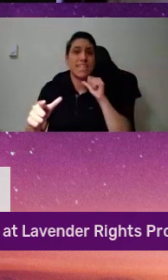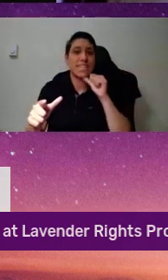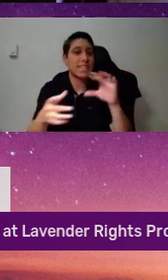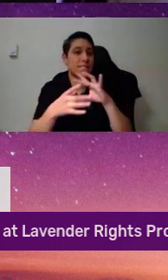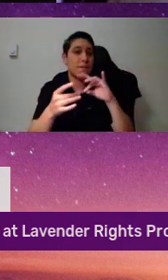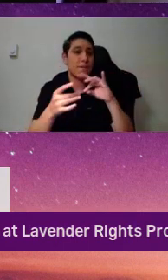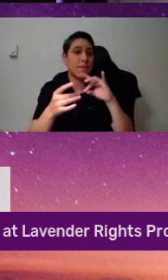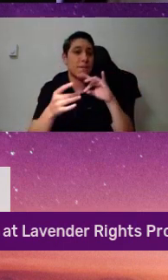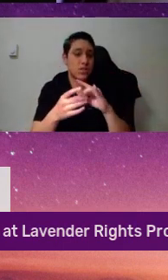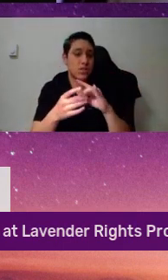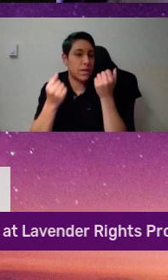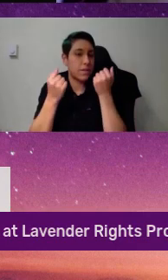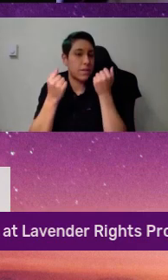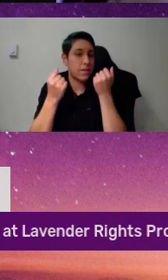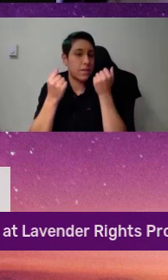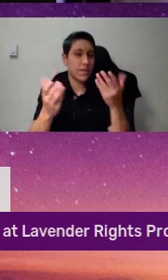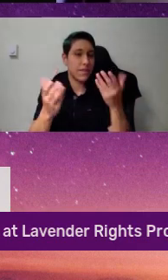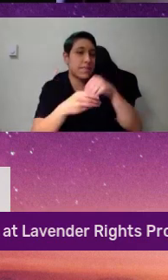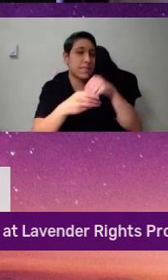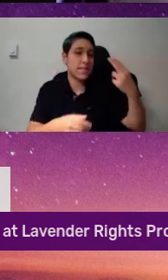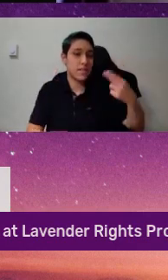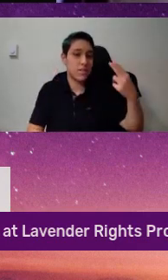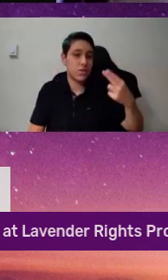boundaries of colonialism, unchecked,